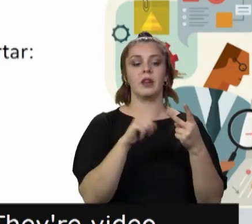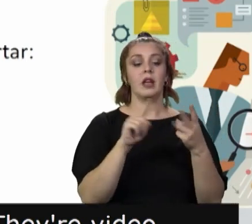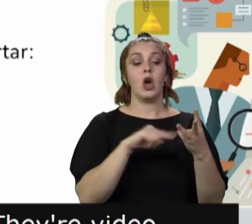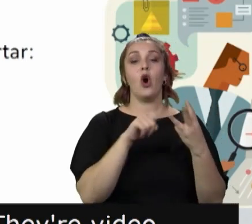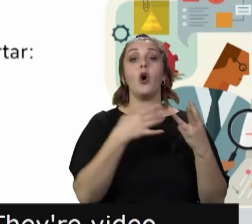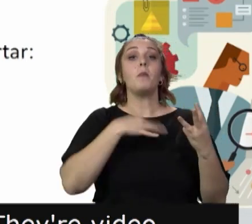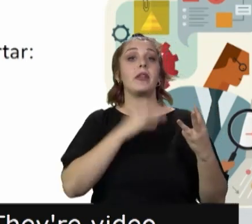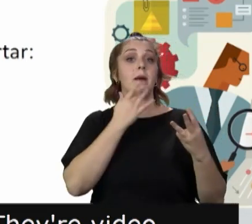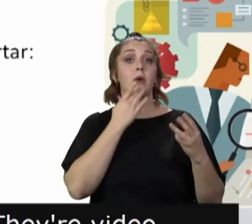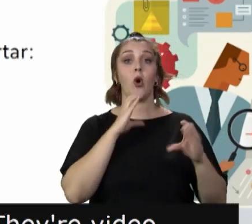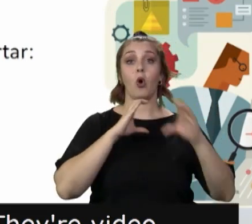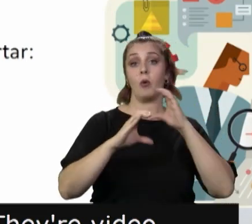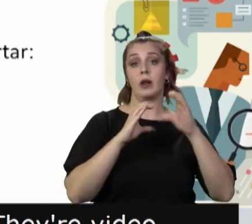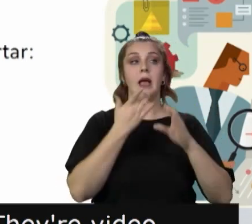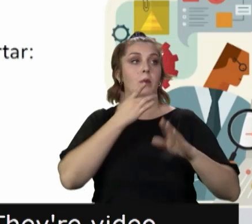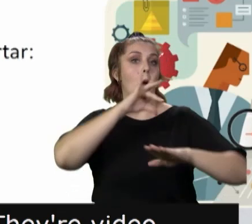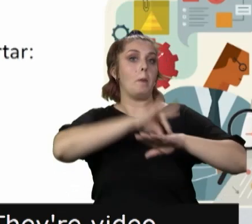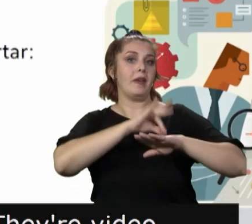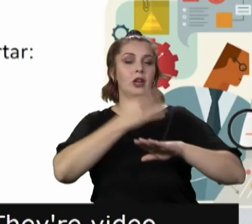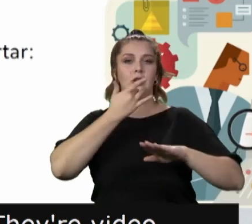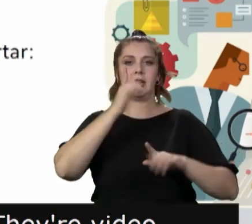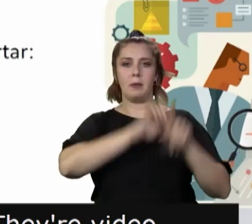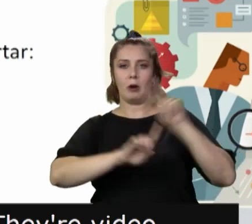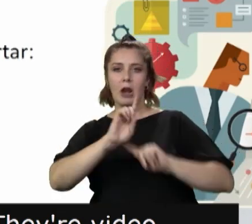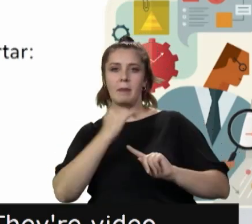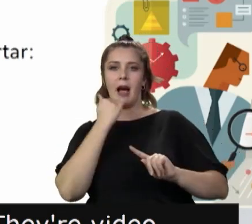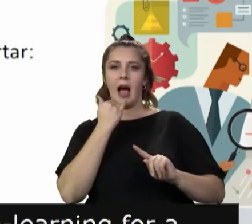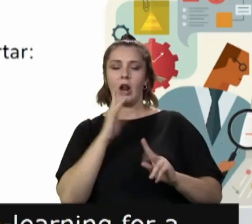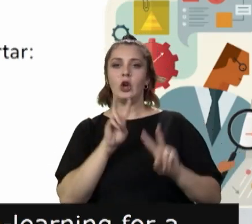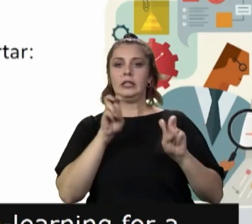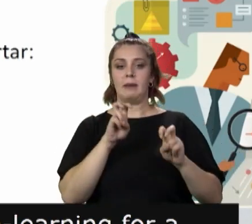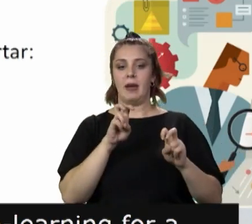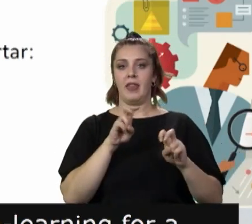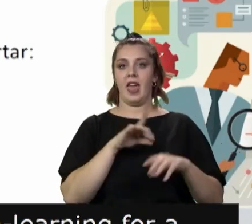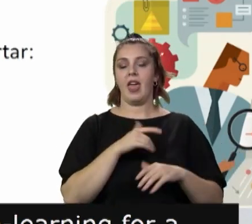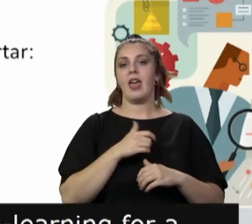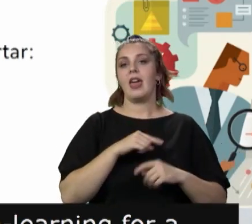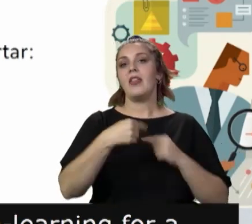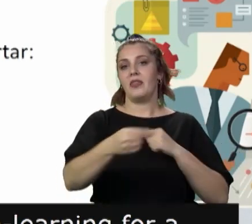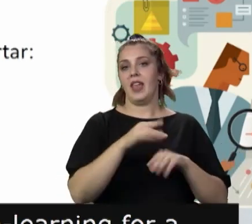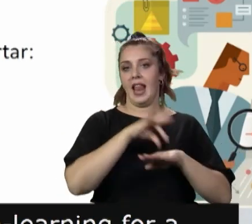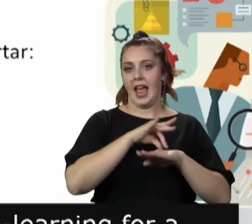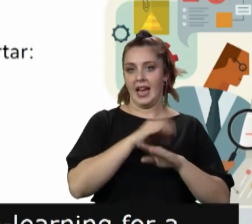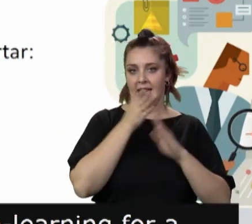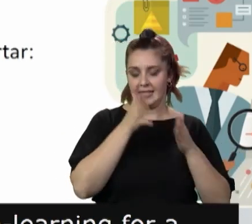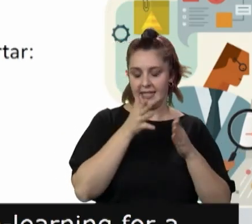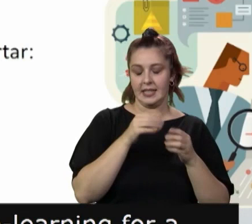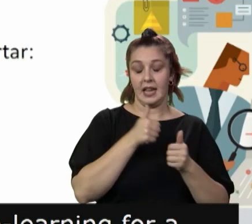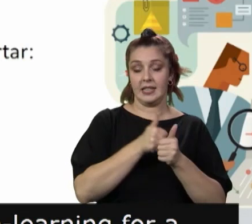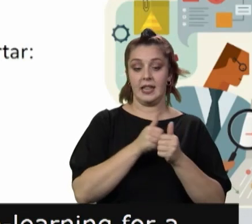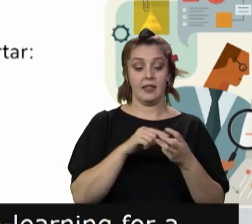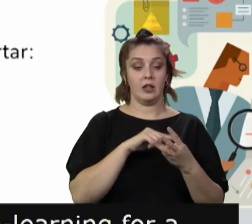a job work meeting in regarding remote work, or they can be used to for telecare,